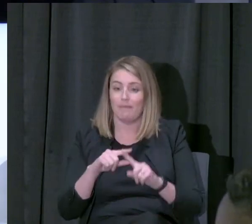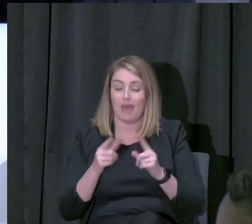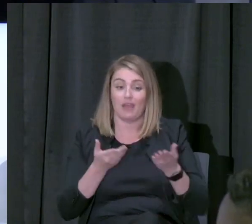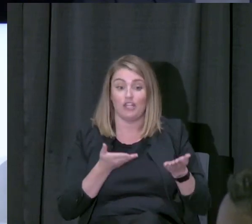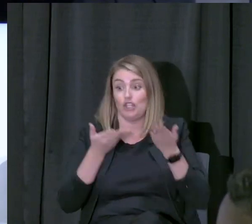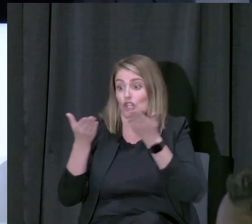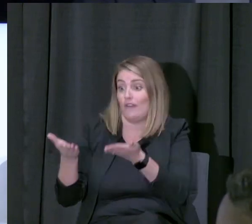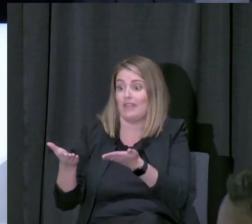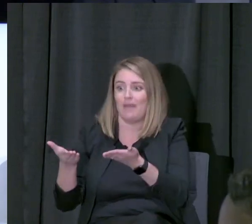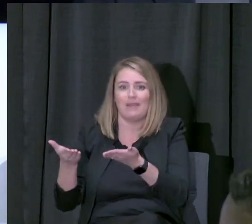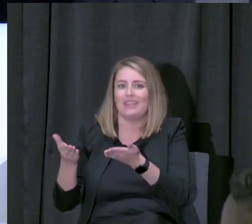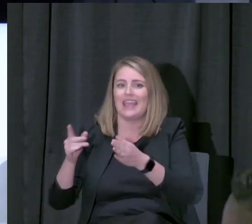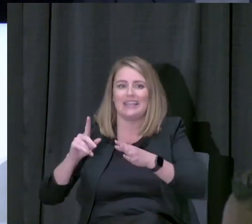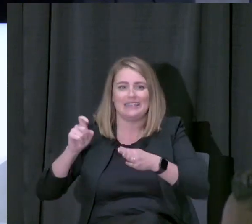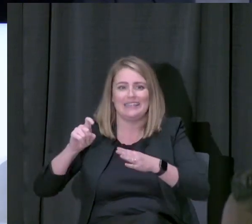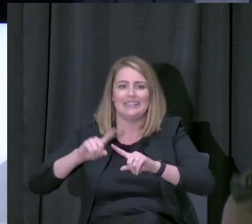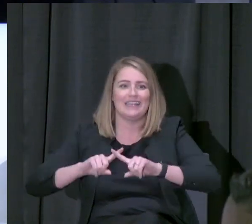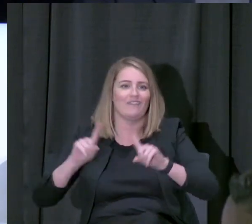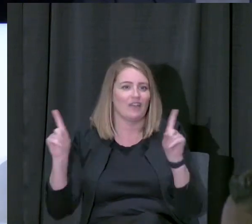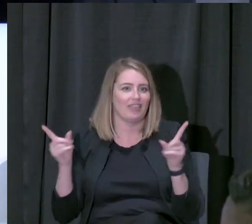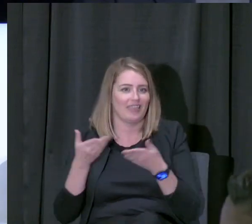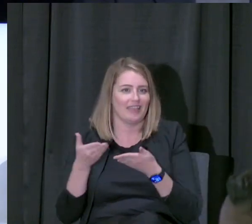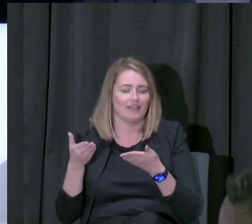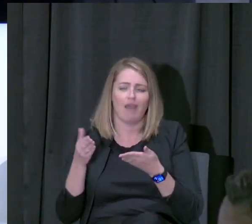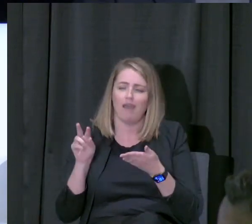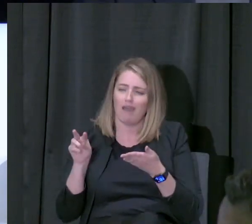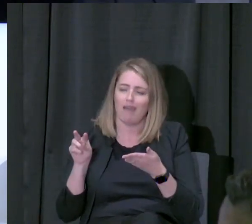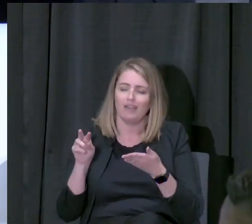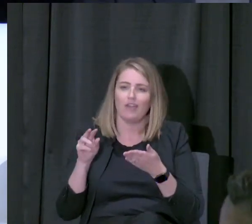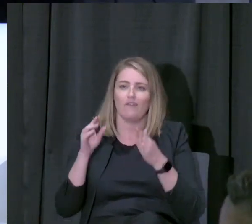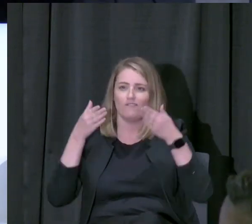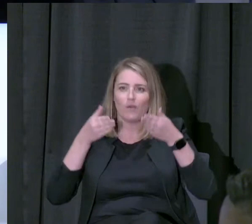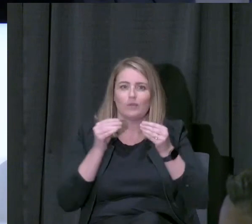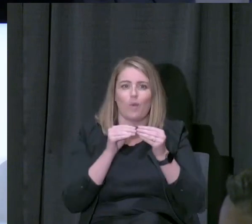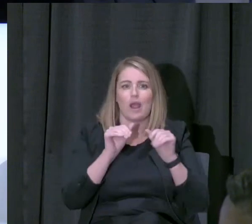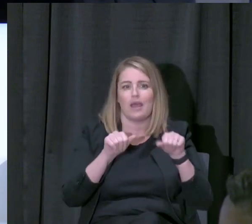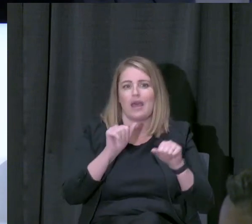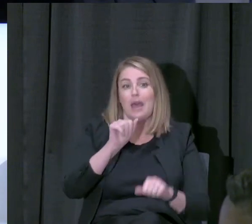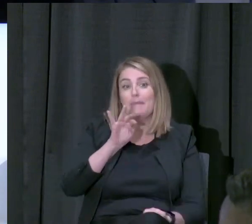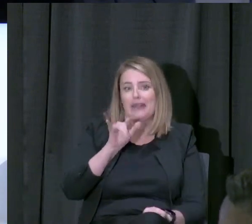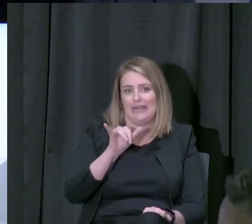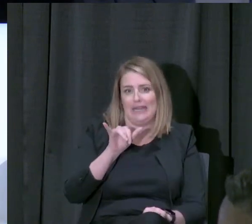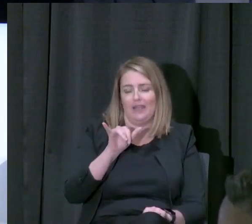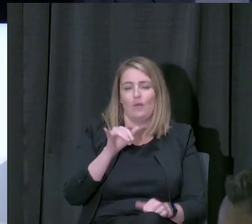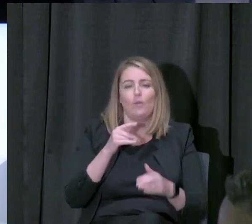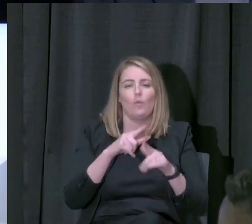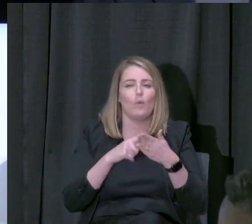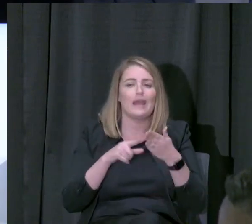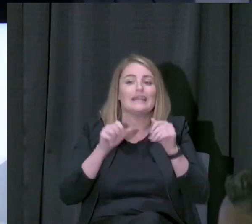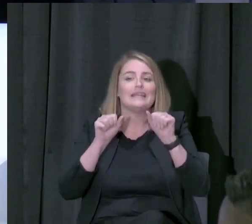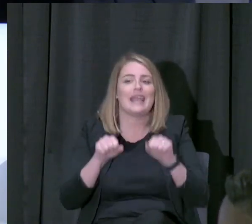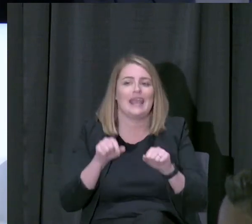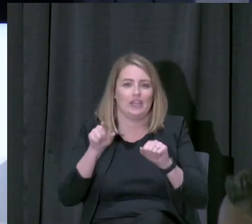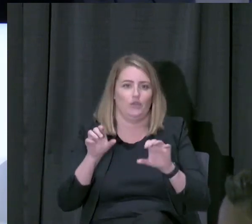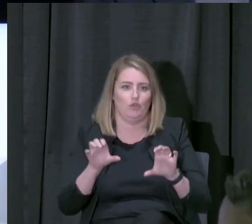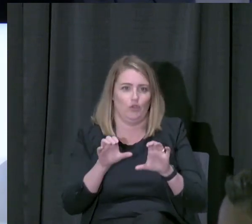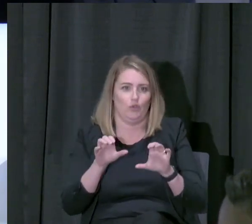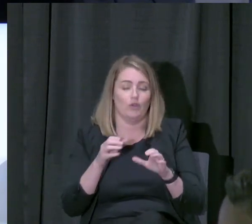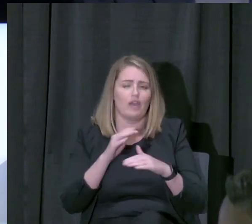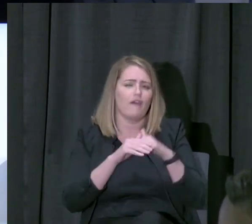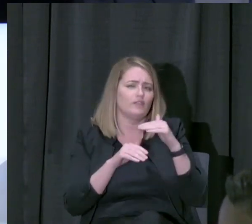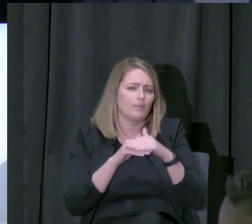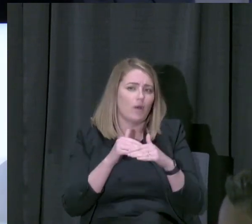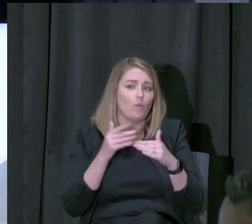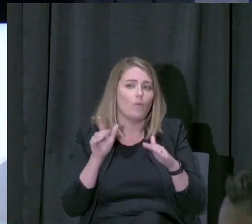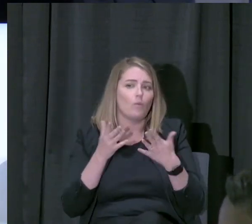wouldn't get very far. So I'm really excited to be focusing more on ability. What can you do? What is comfortable for you to do? What do you prefer to do? And